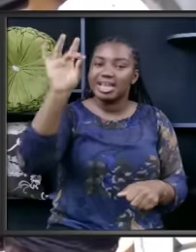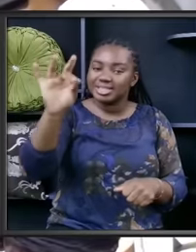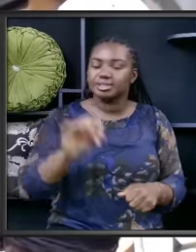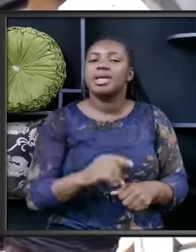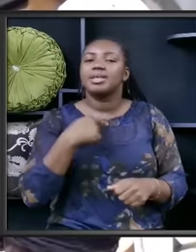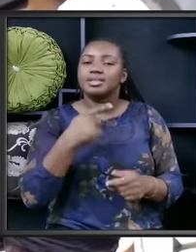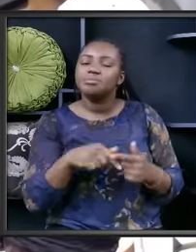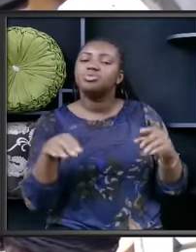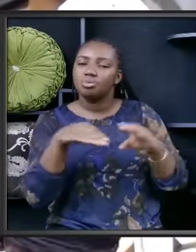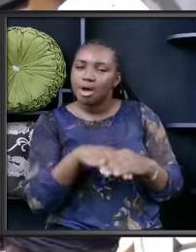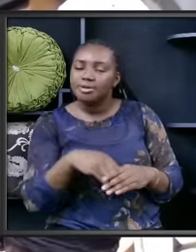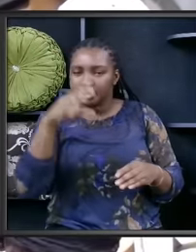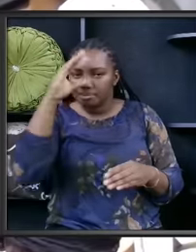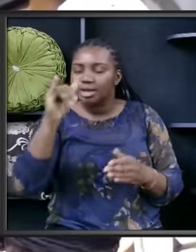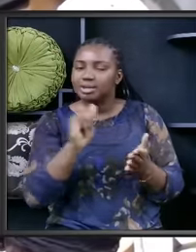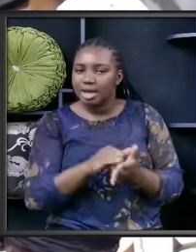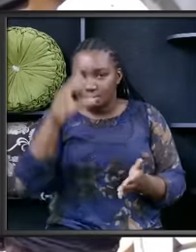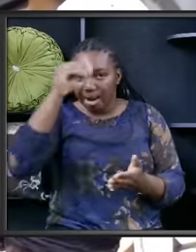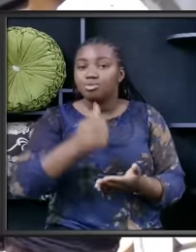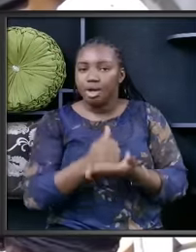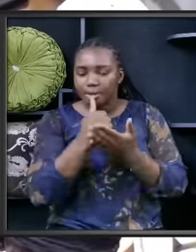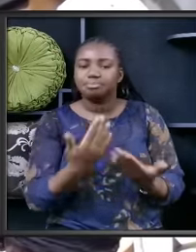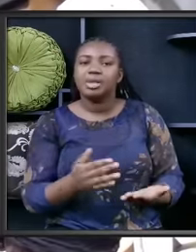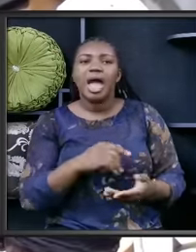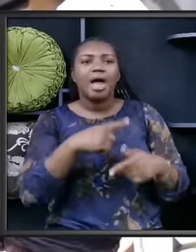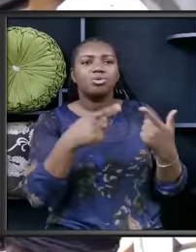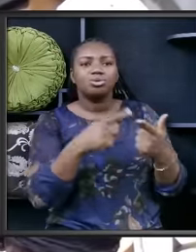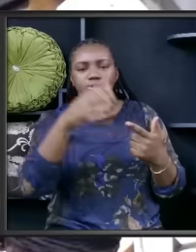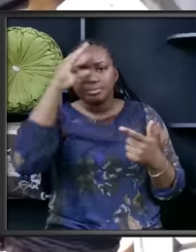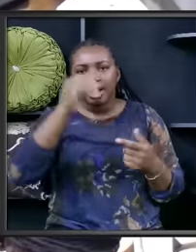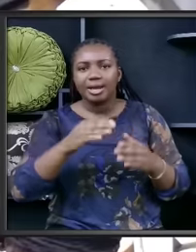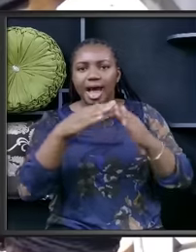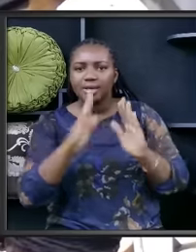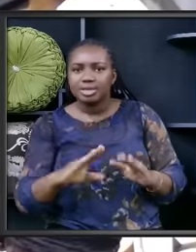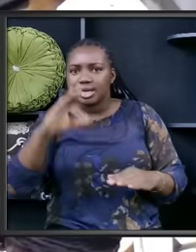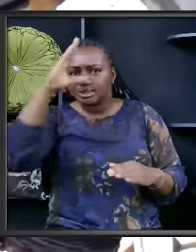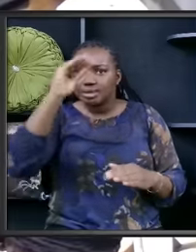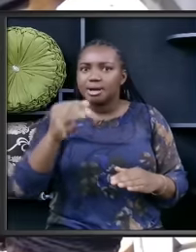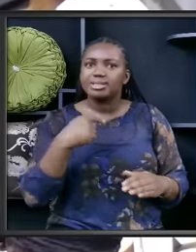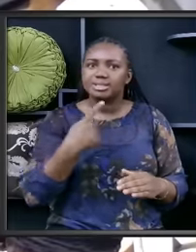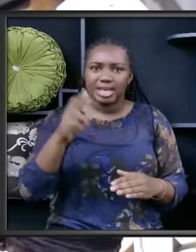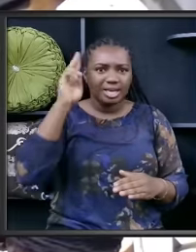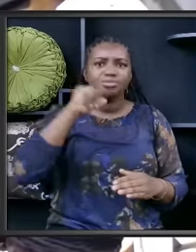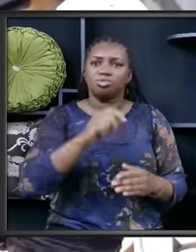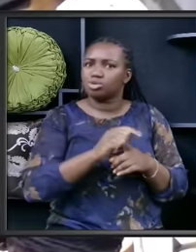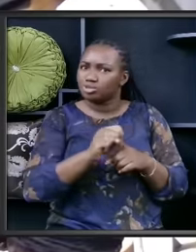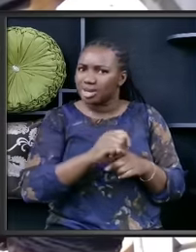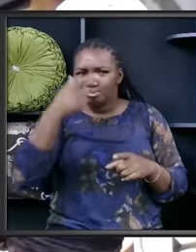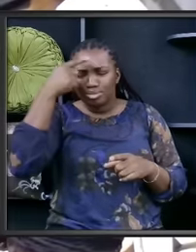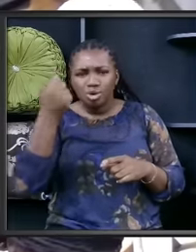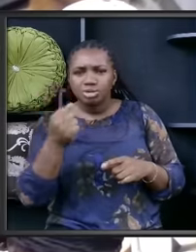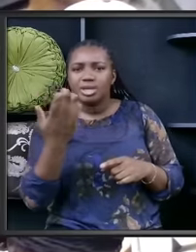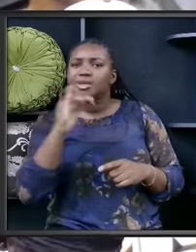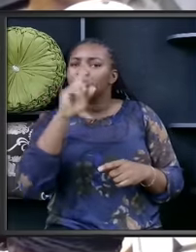marry the man. Say, the man go help her. Now I can't reach the man's house. The man can't say, you know, they train me. Because he get one thing where